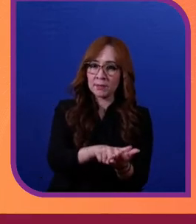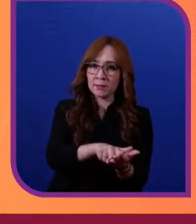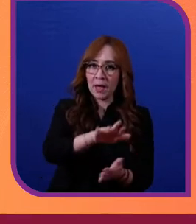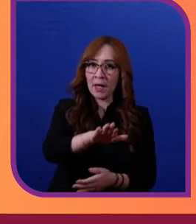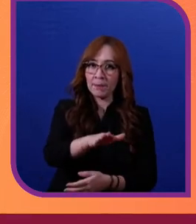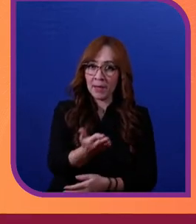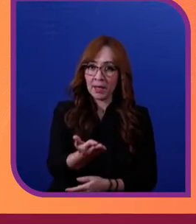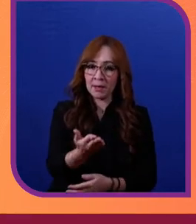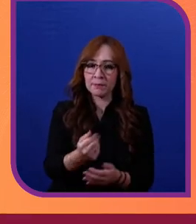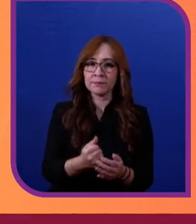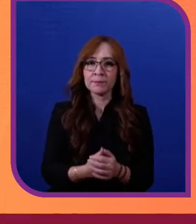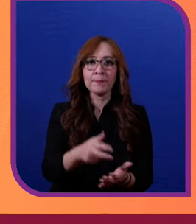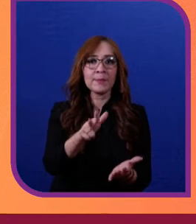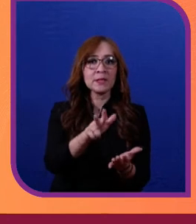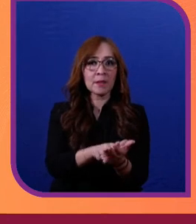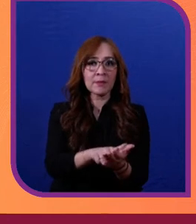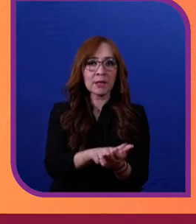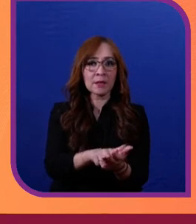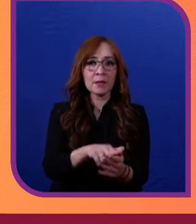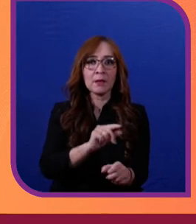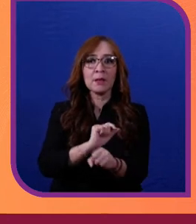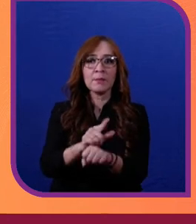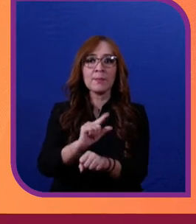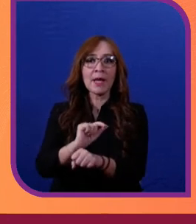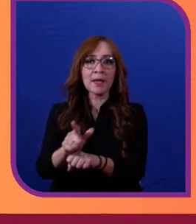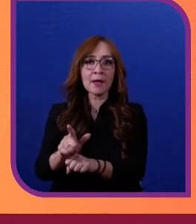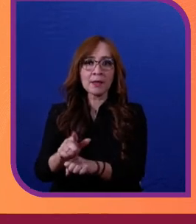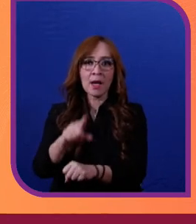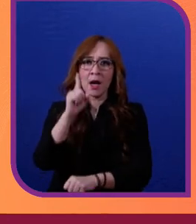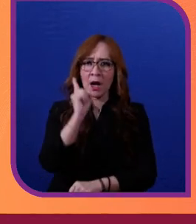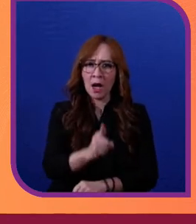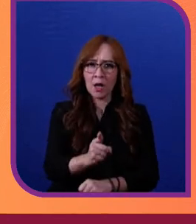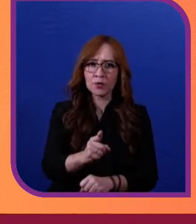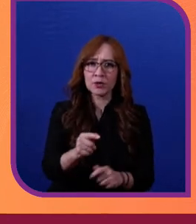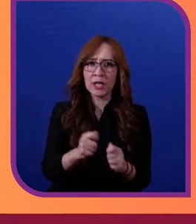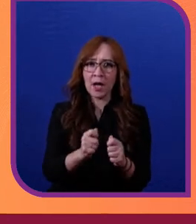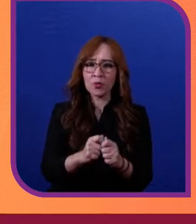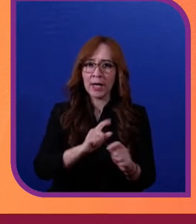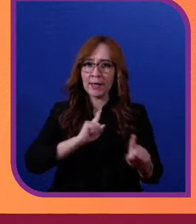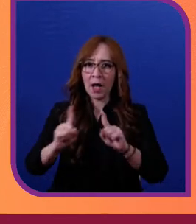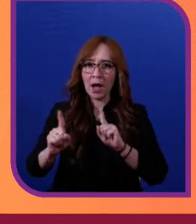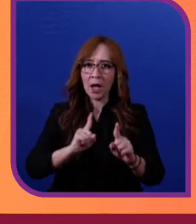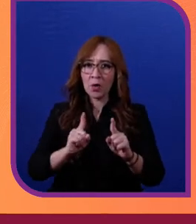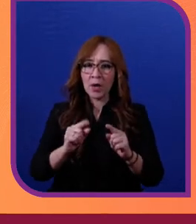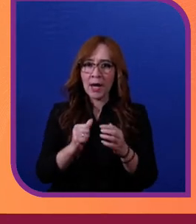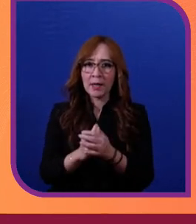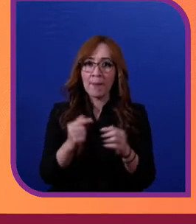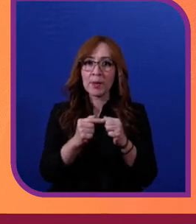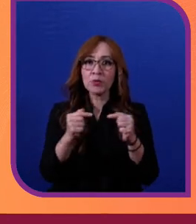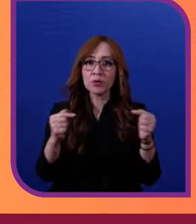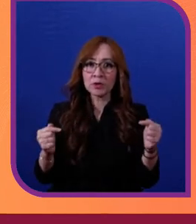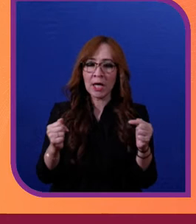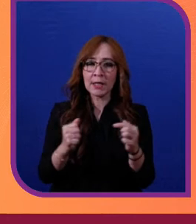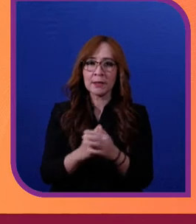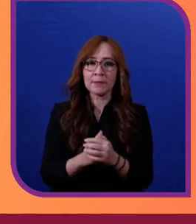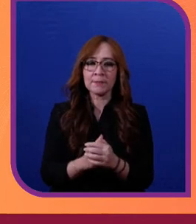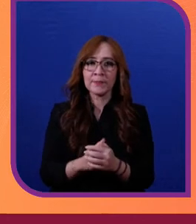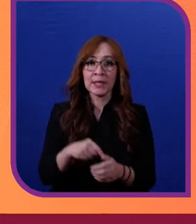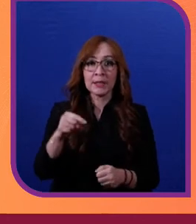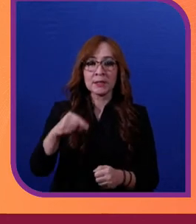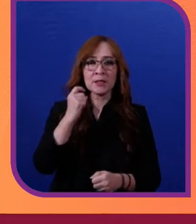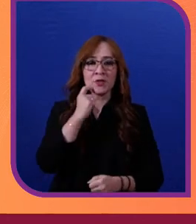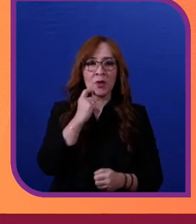index of termination dari share very healthy transitions and wear simak ability eh across different reasons